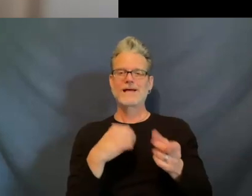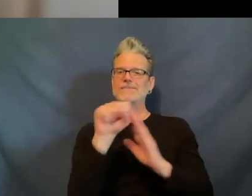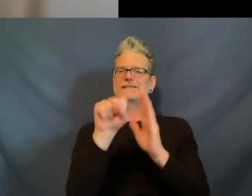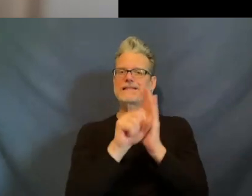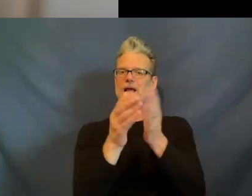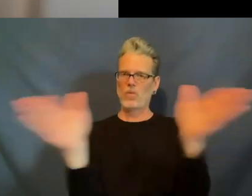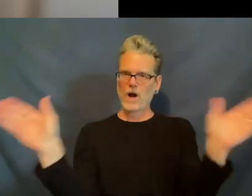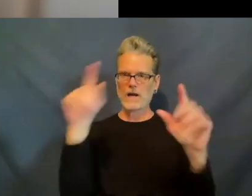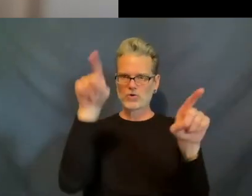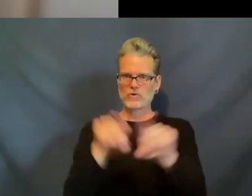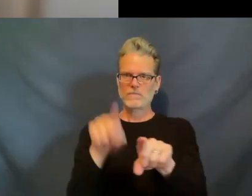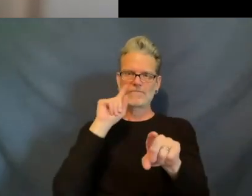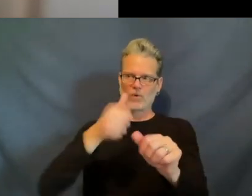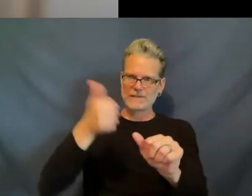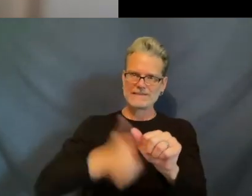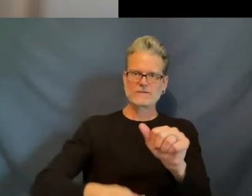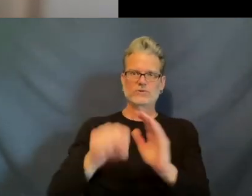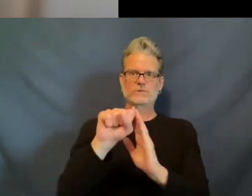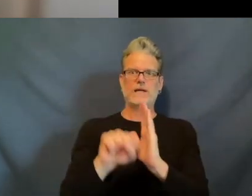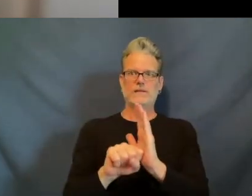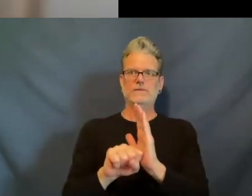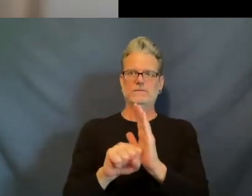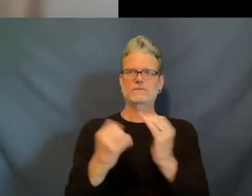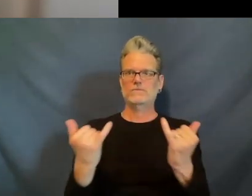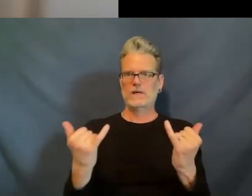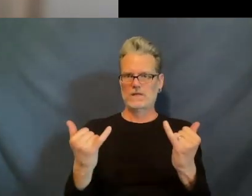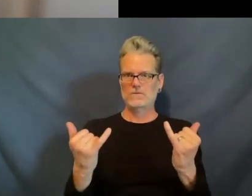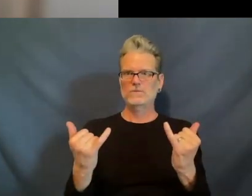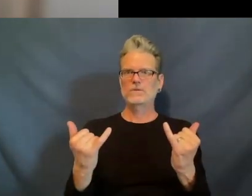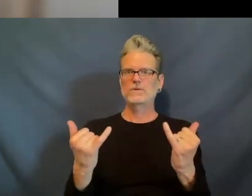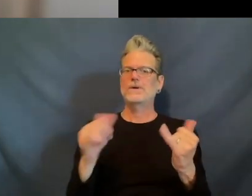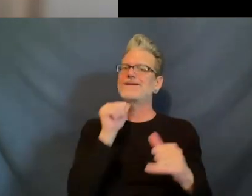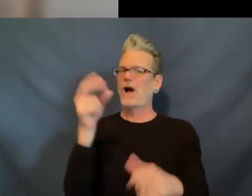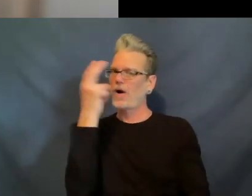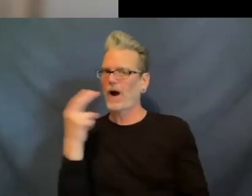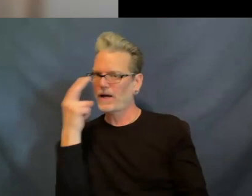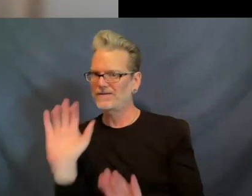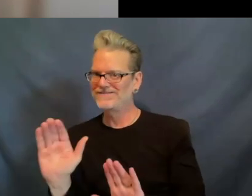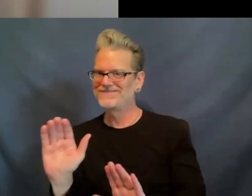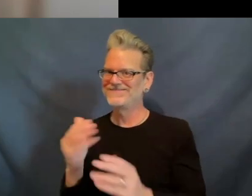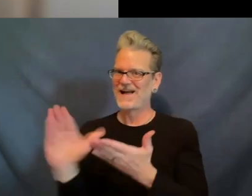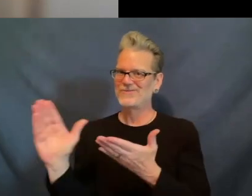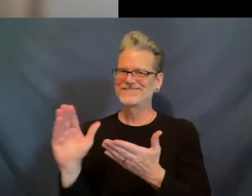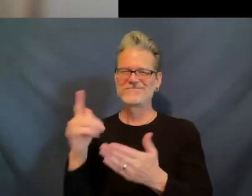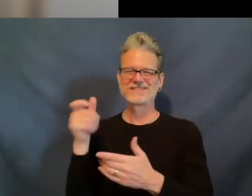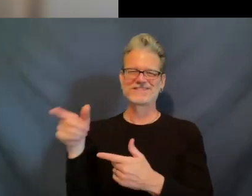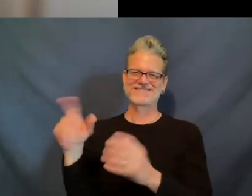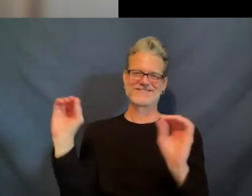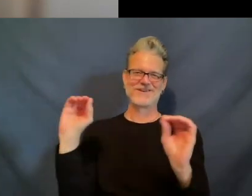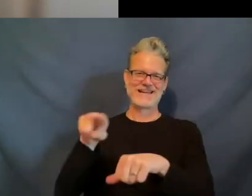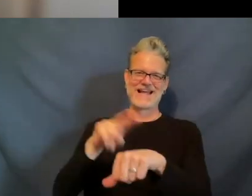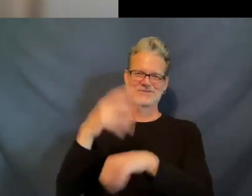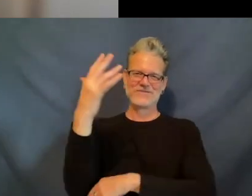for every state currently, excluding Hawaii. So because there are no national forests in